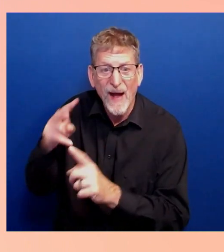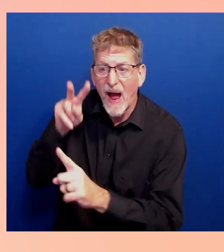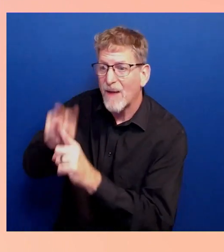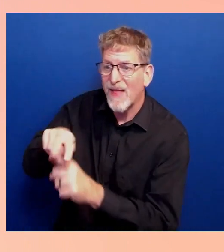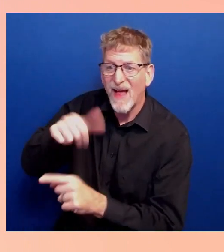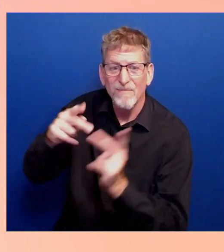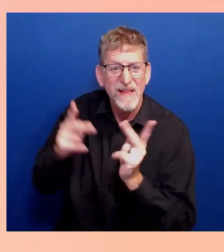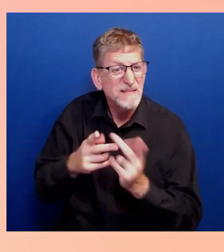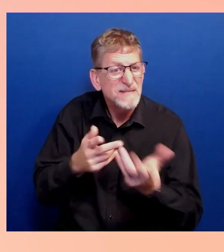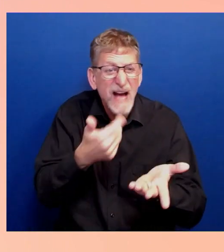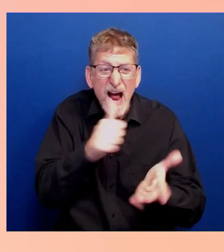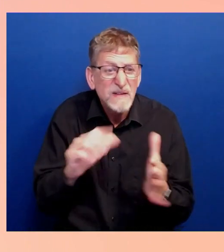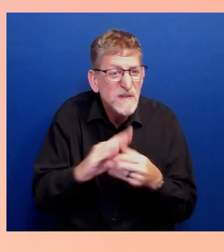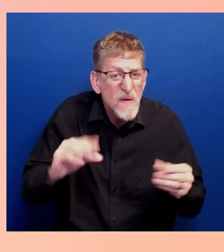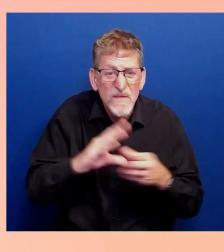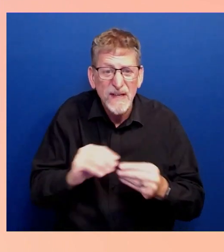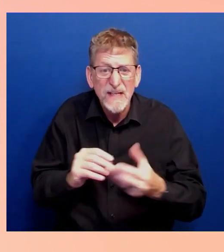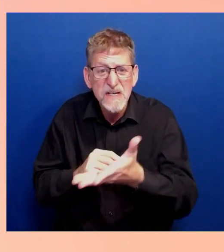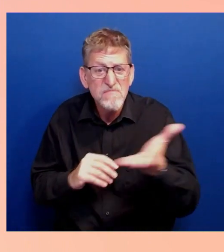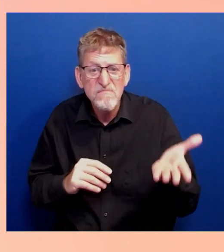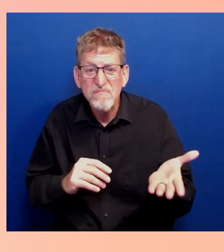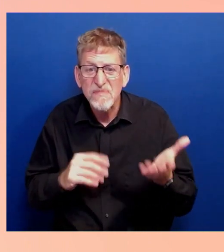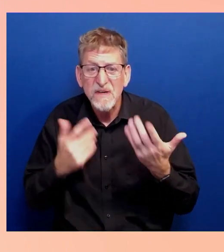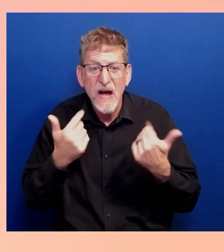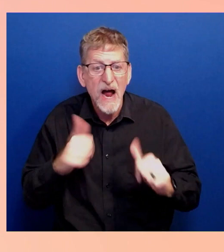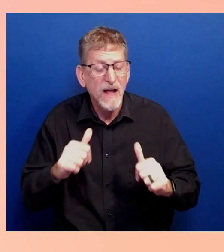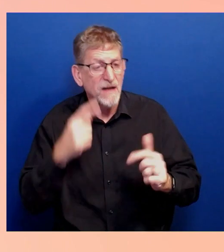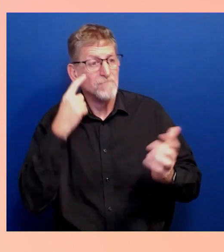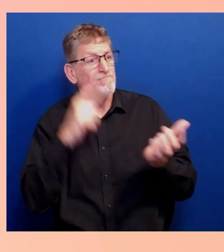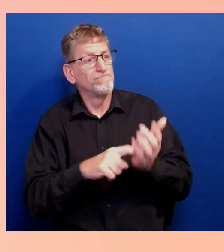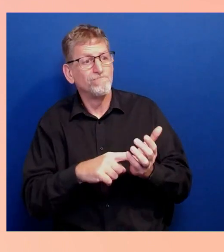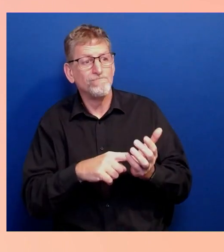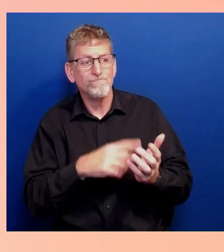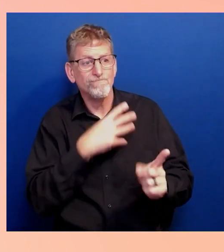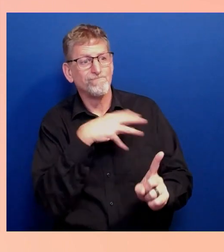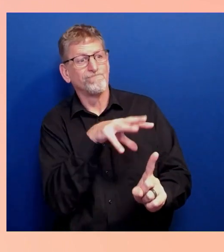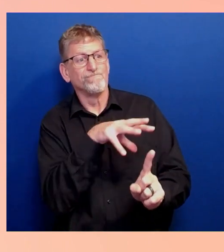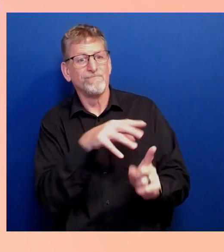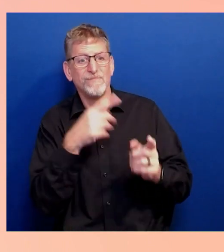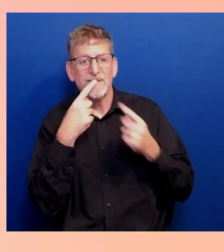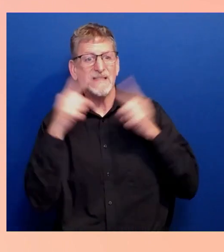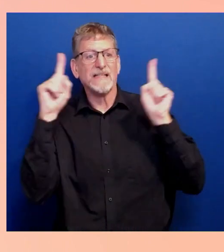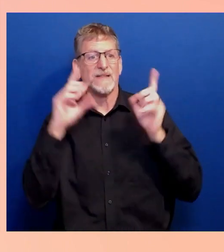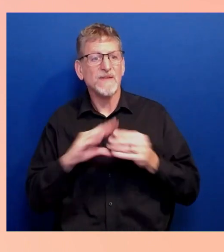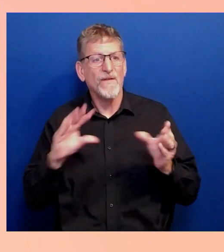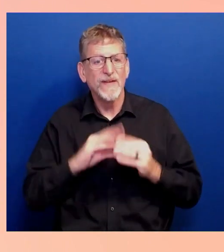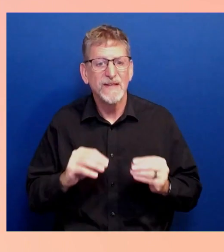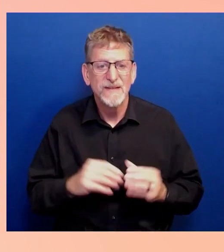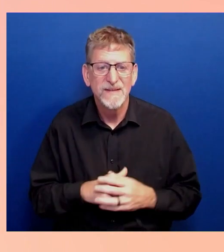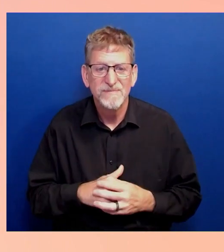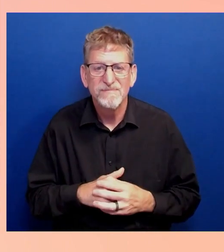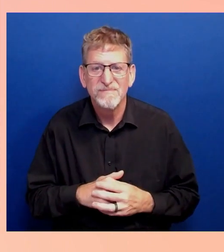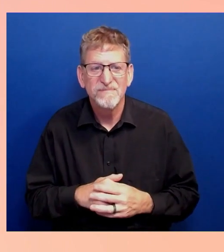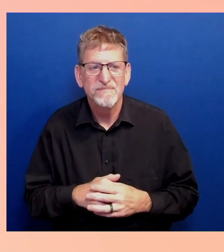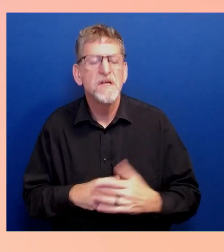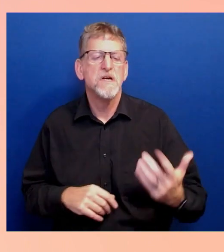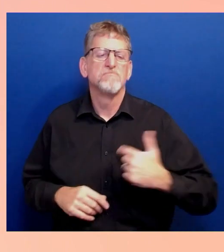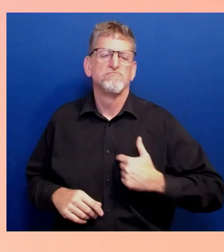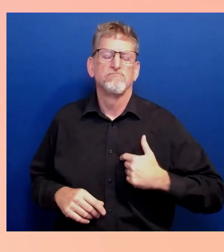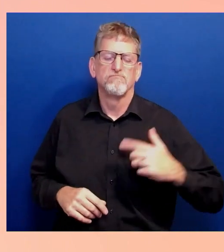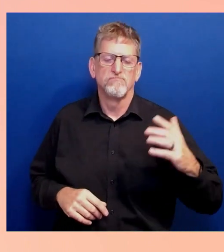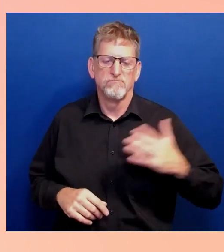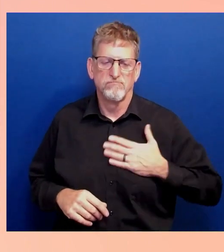success that they want to highlight? I'm happy to jump in. I wanted